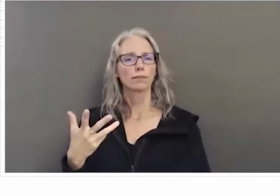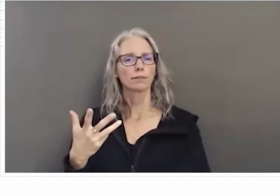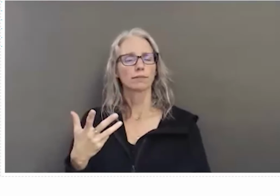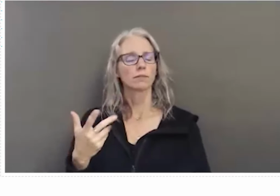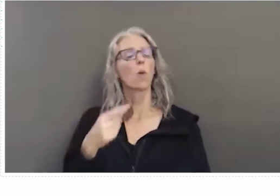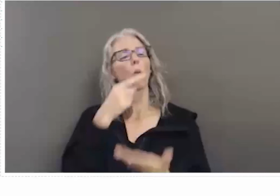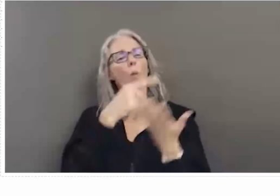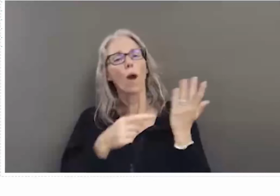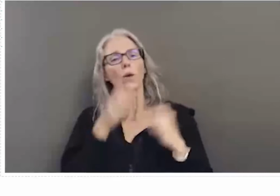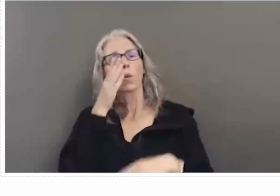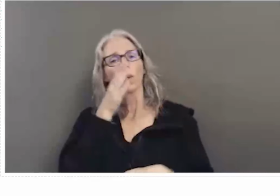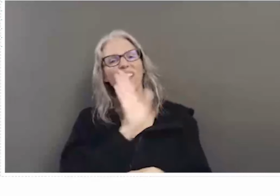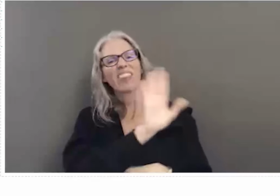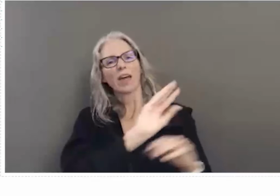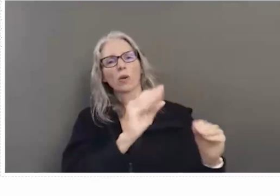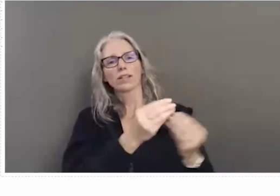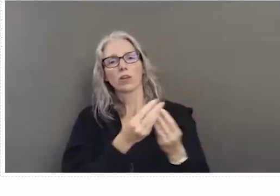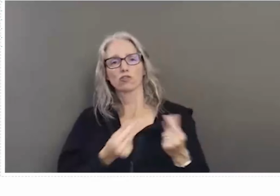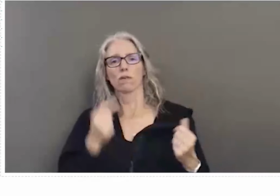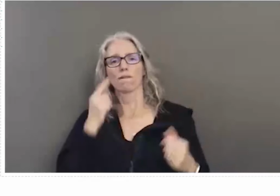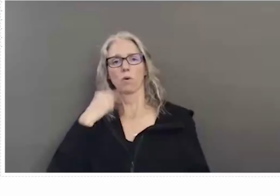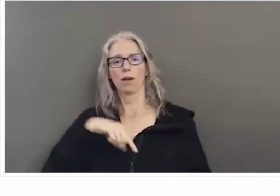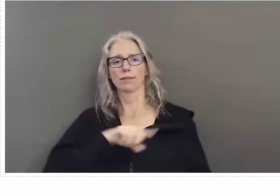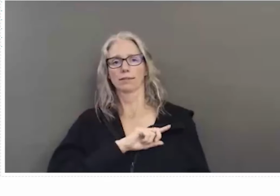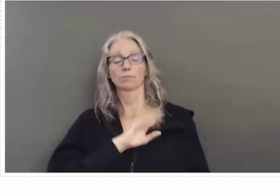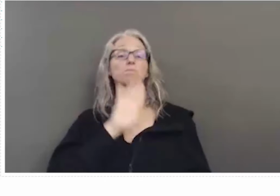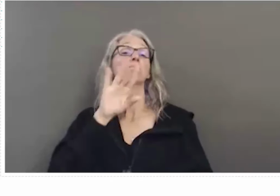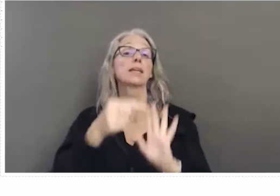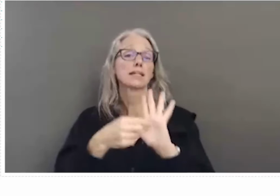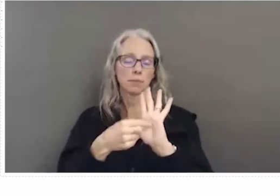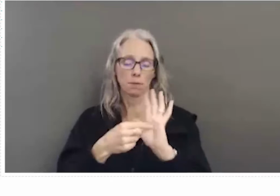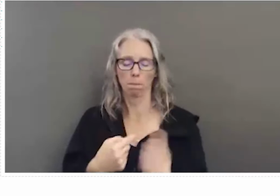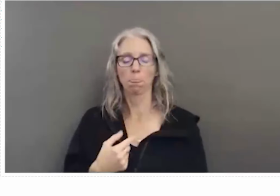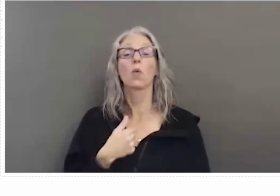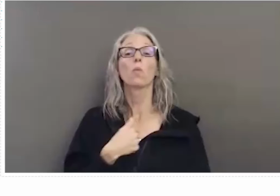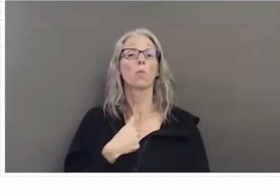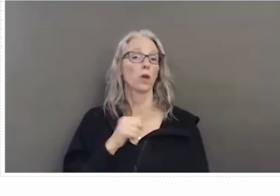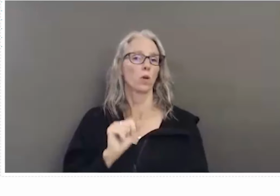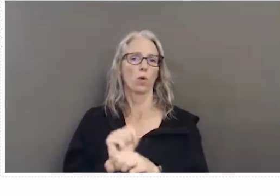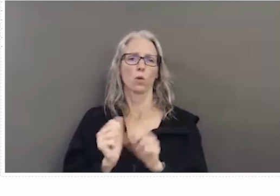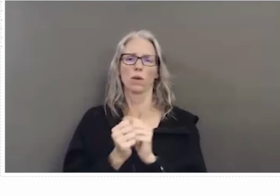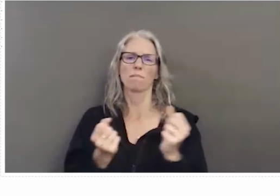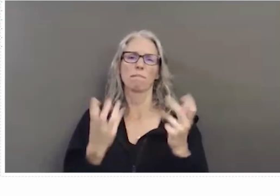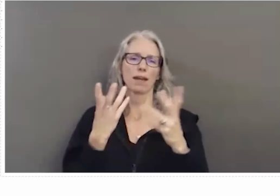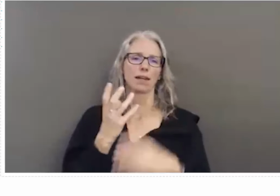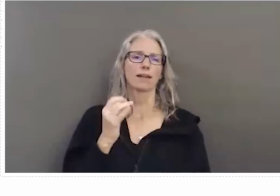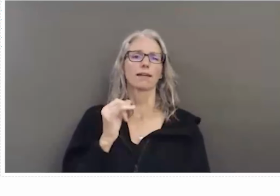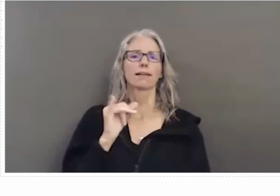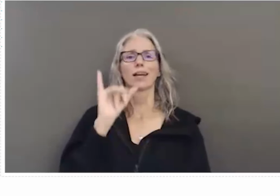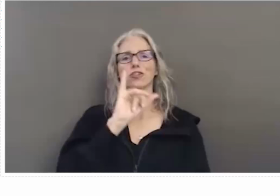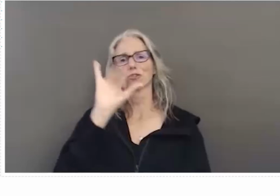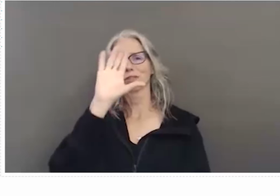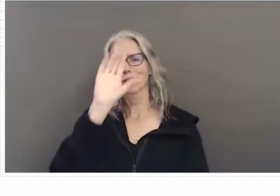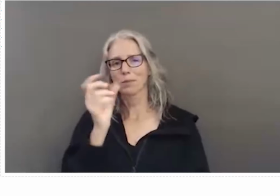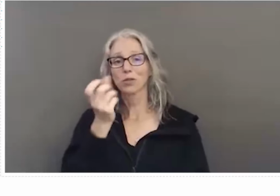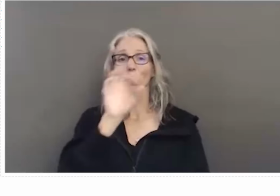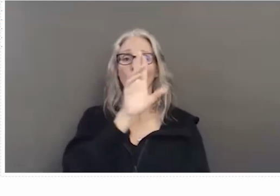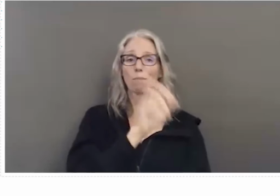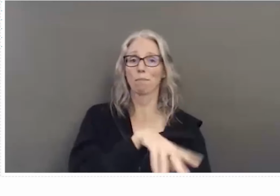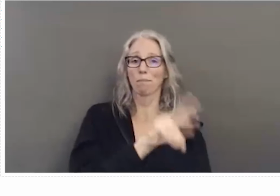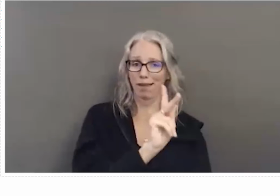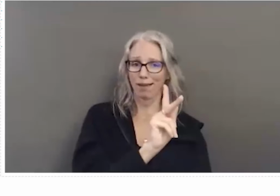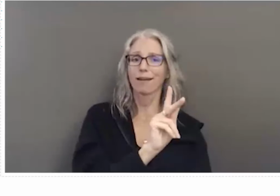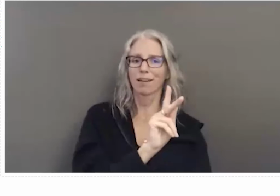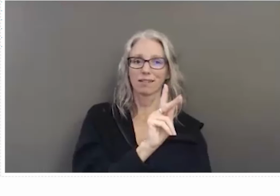with many insurance or banks across Canada. So as an example, we work with Beneva here, which is an